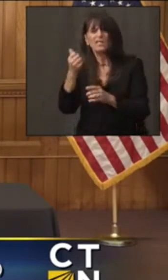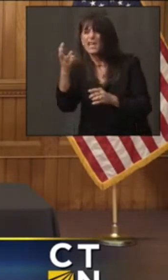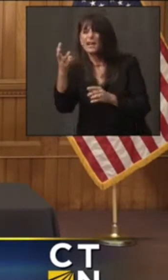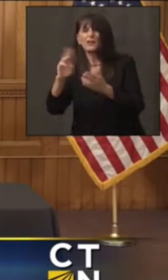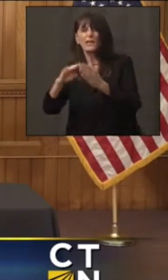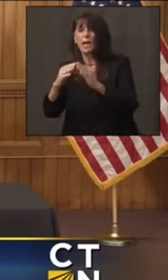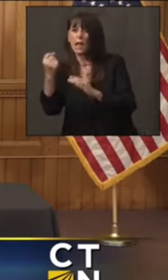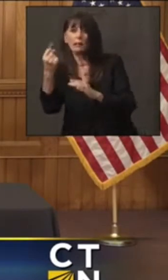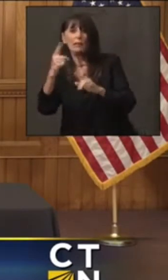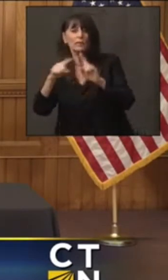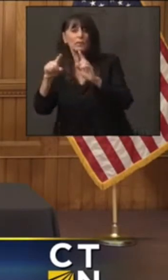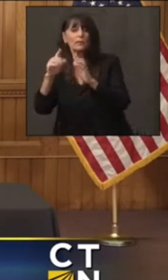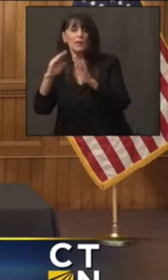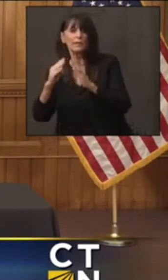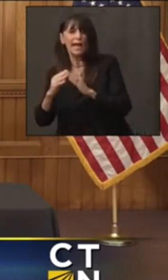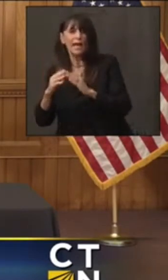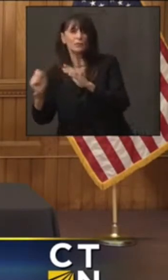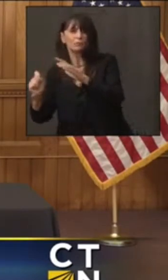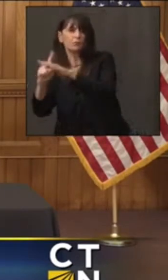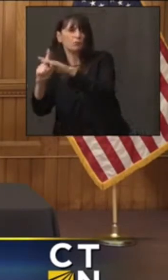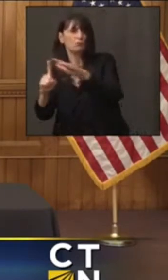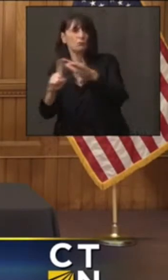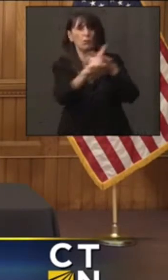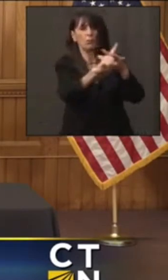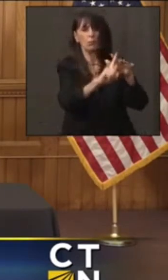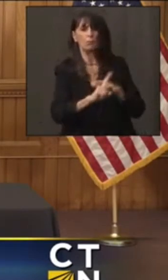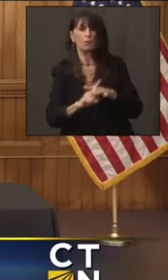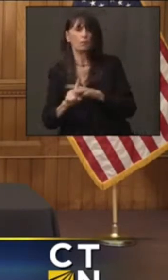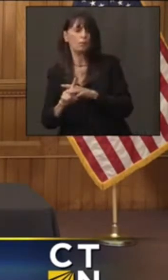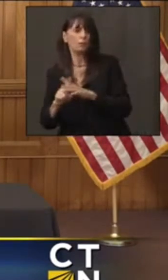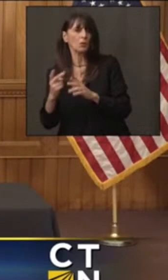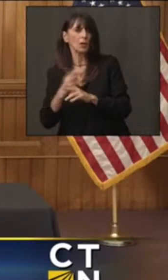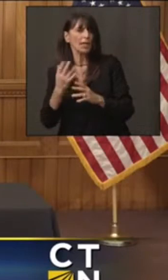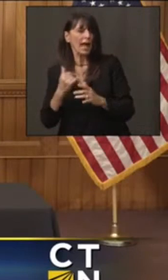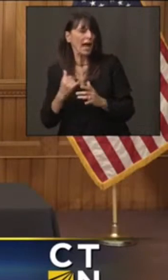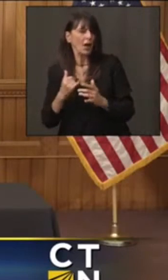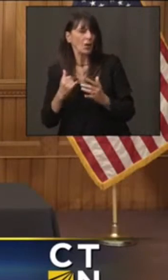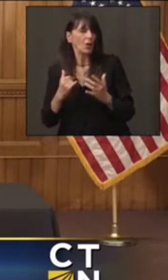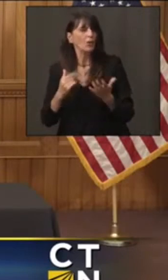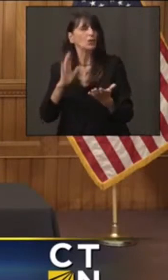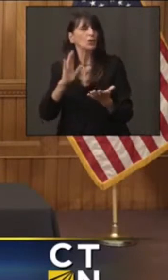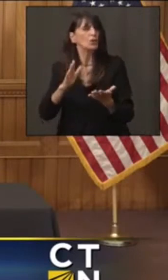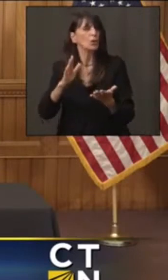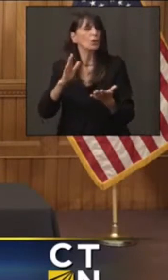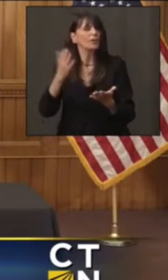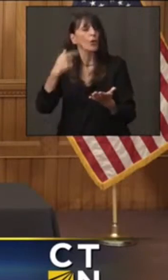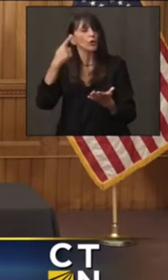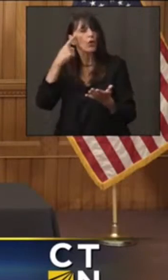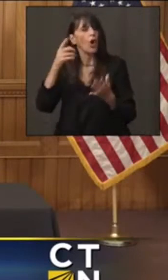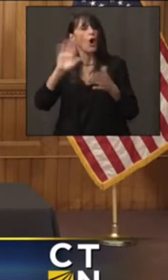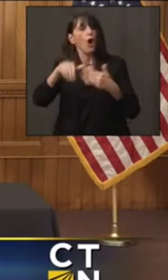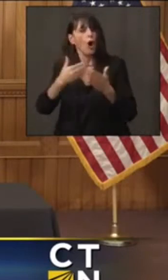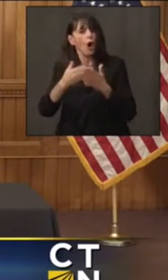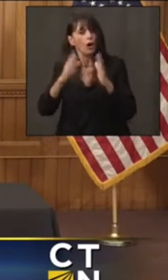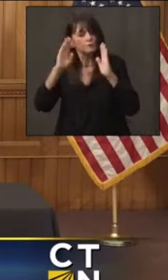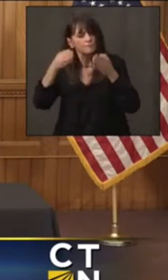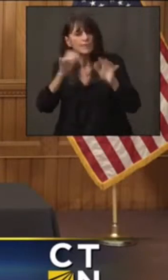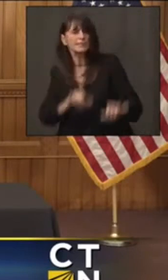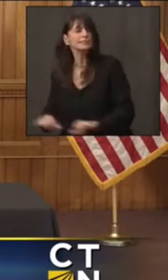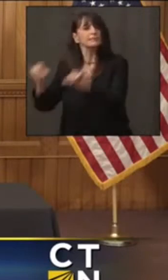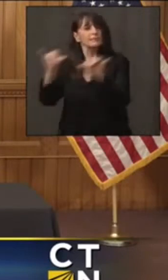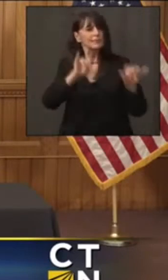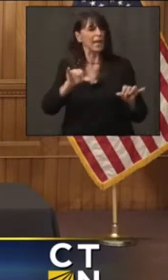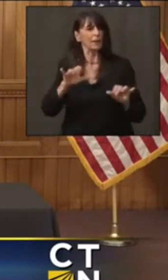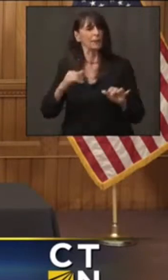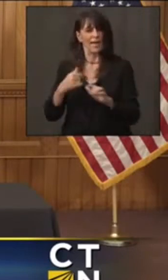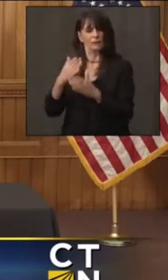on certain towns and certain communities. Can you kind of explain a little bit more about your shift in thinking and also kind of what is the message kind of